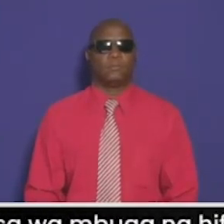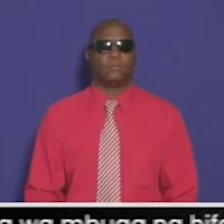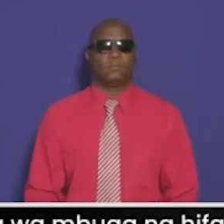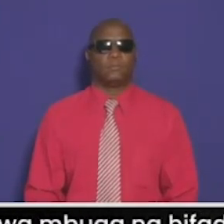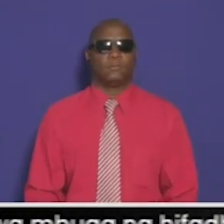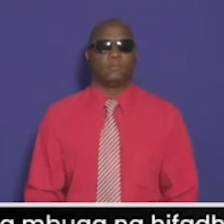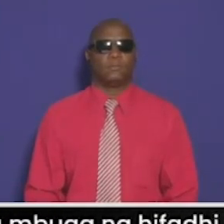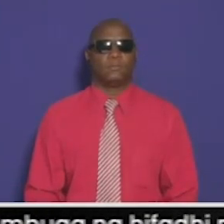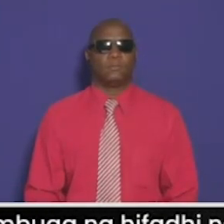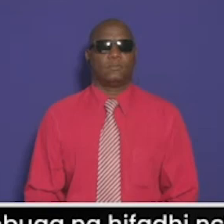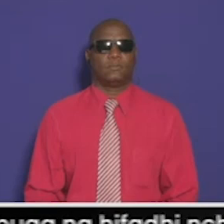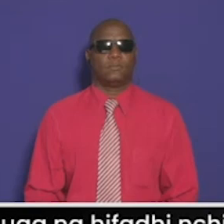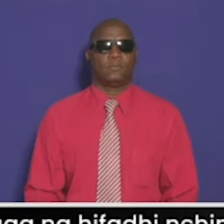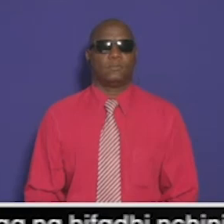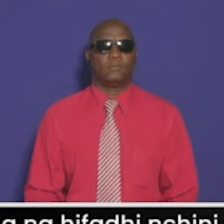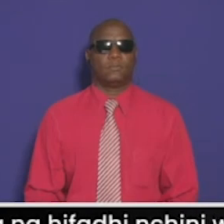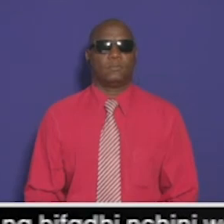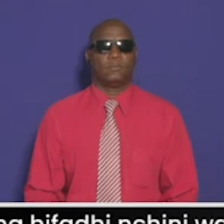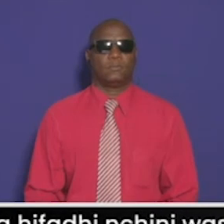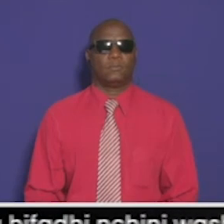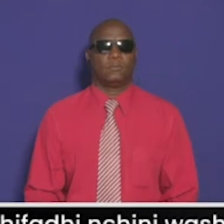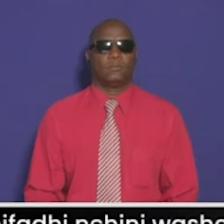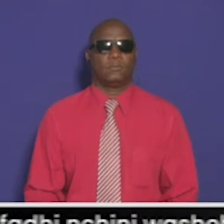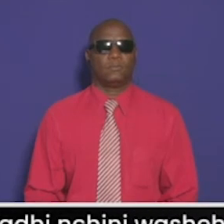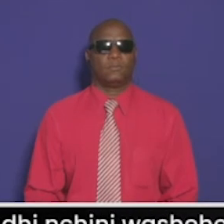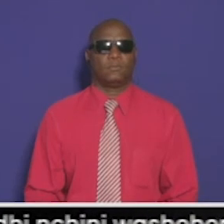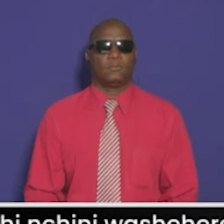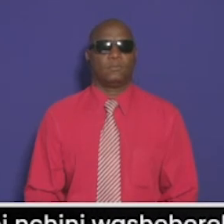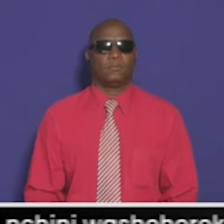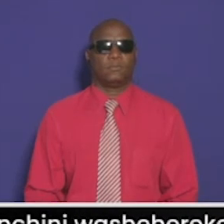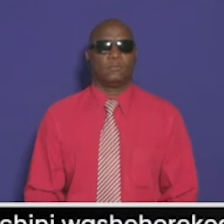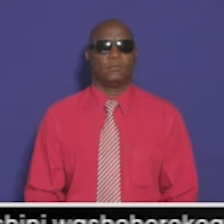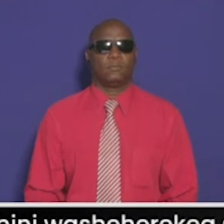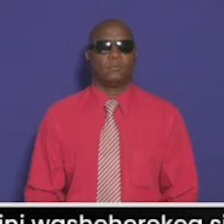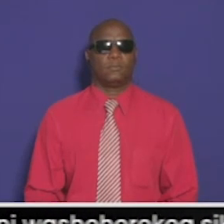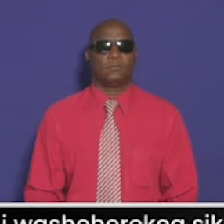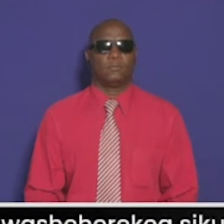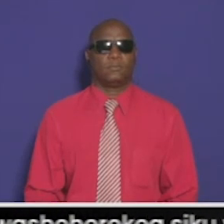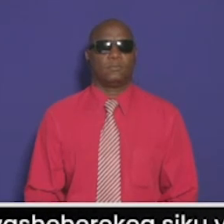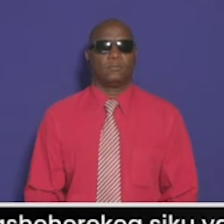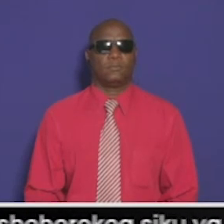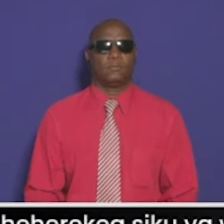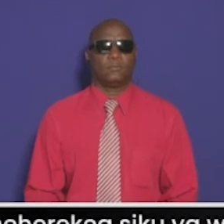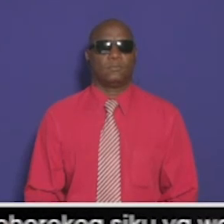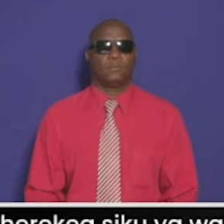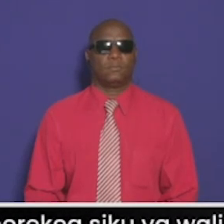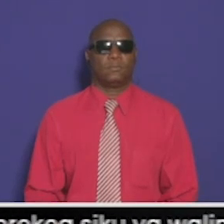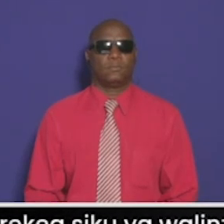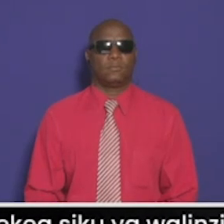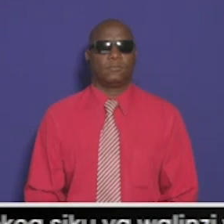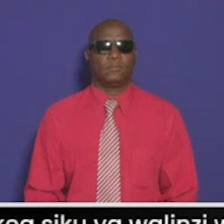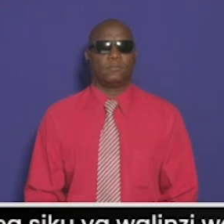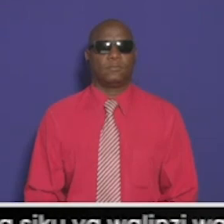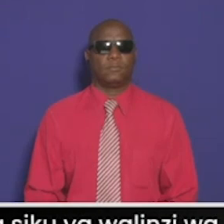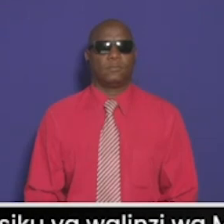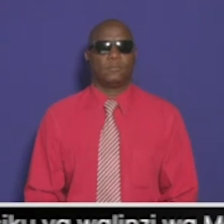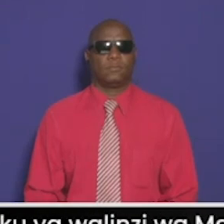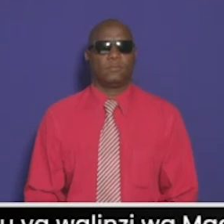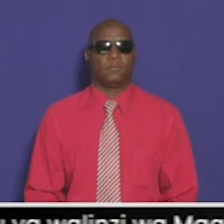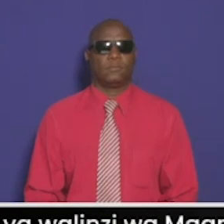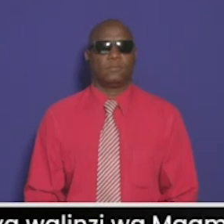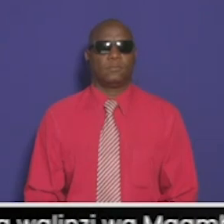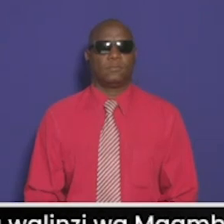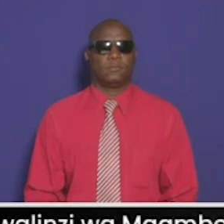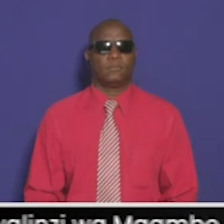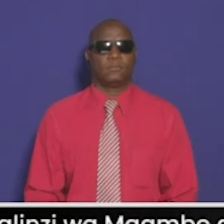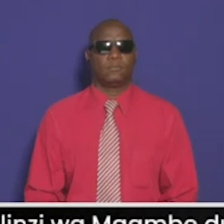necessaries without lawful excuse. Your Honor, I also wish to inform the court that my instructions are